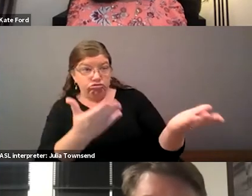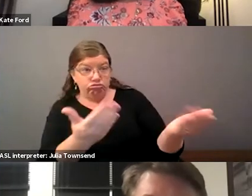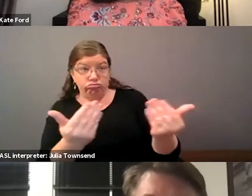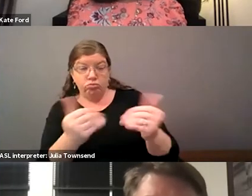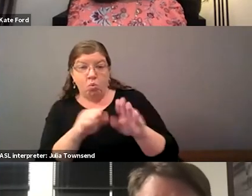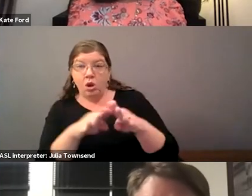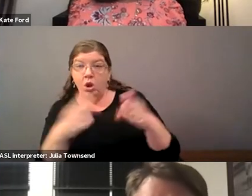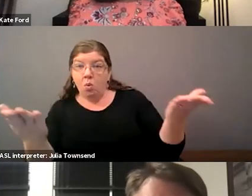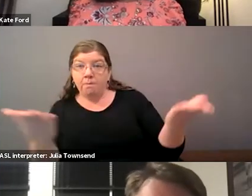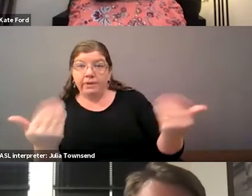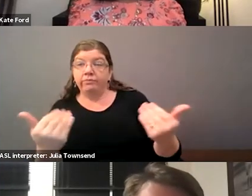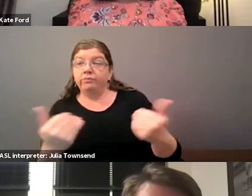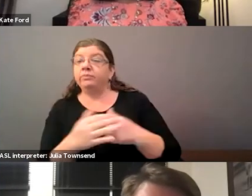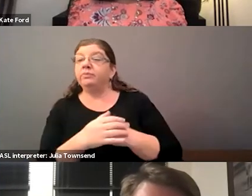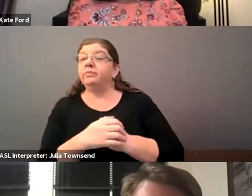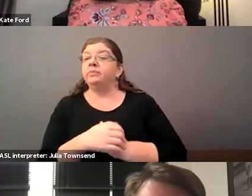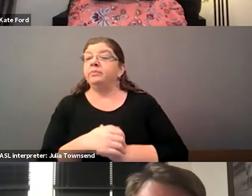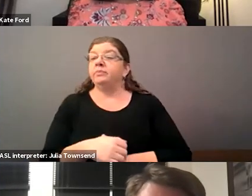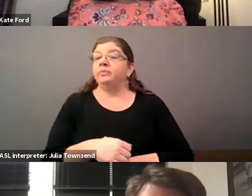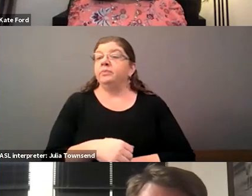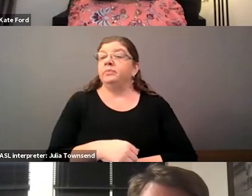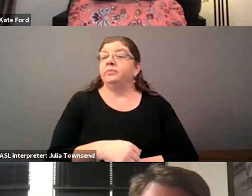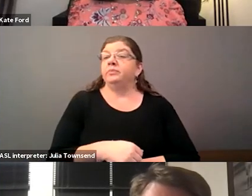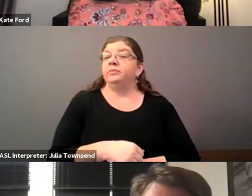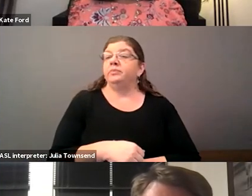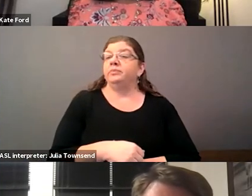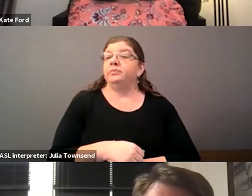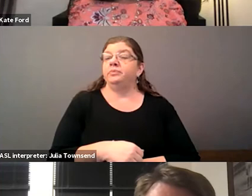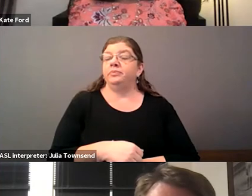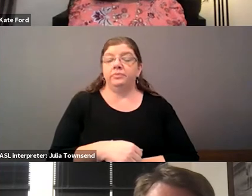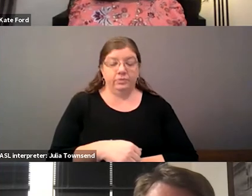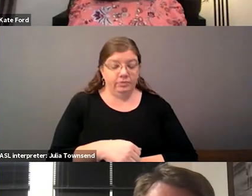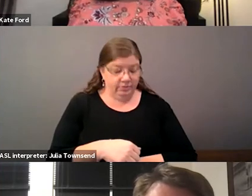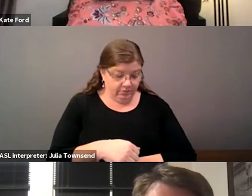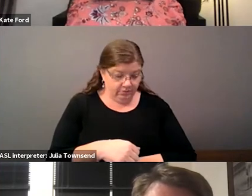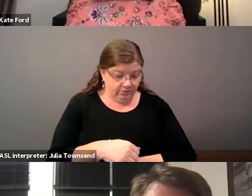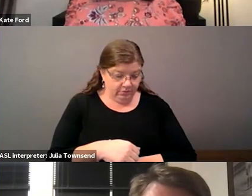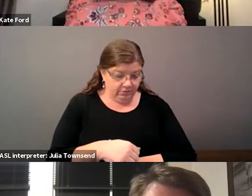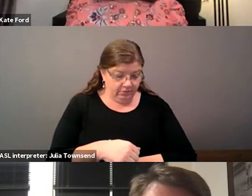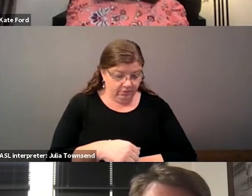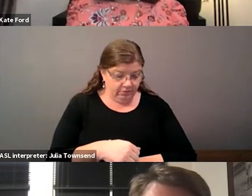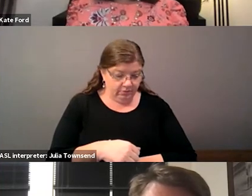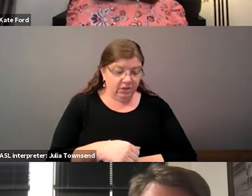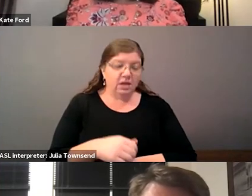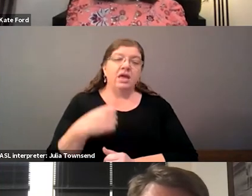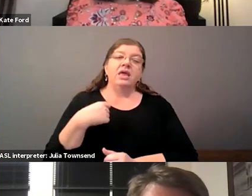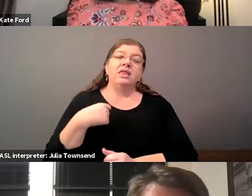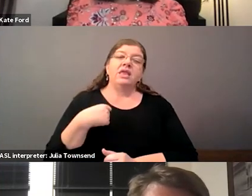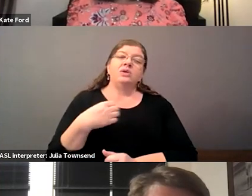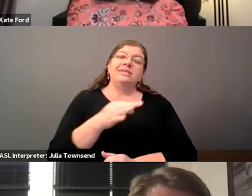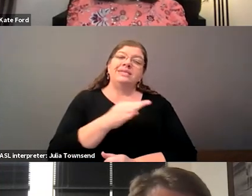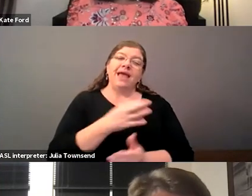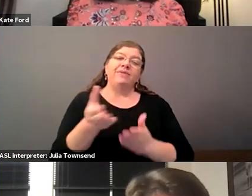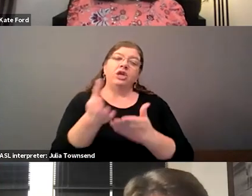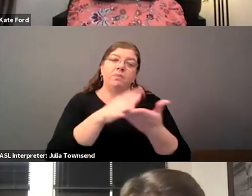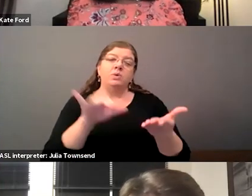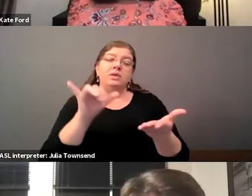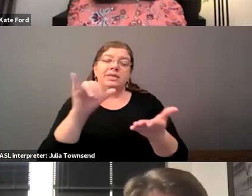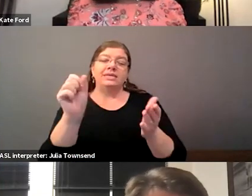to them and i did want to comment just because it does um this is there's a staffing component to this but we have